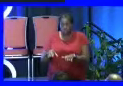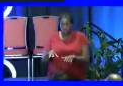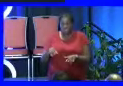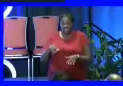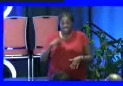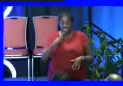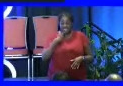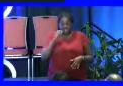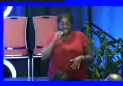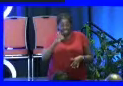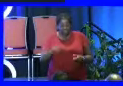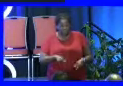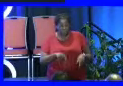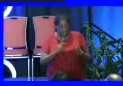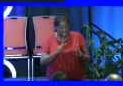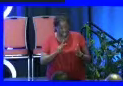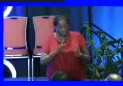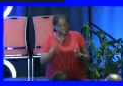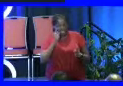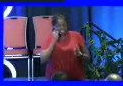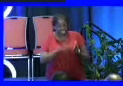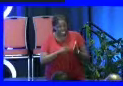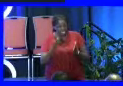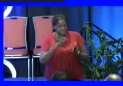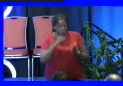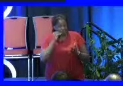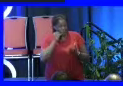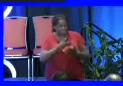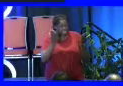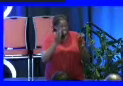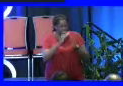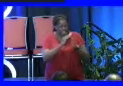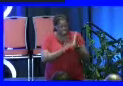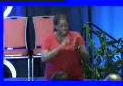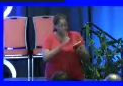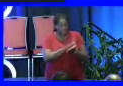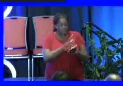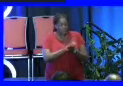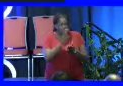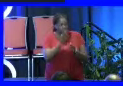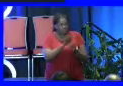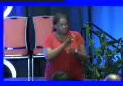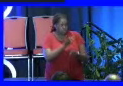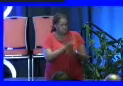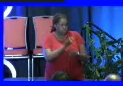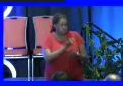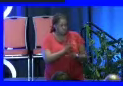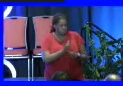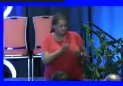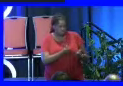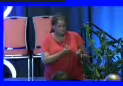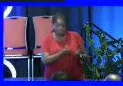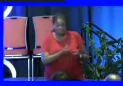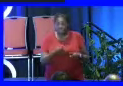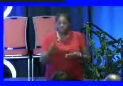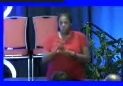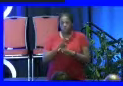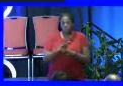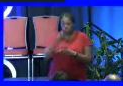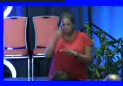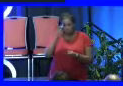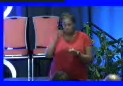this, and I can see that somebody's homeless, they'd only have to do their paperwork every 2 years. We are using it for rate